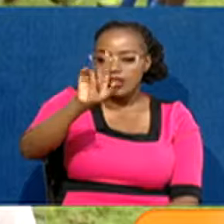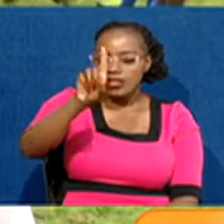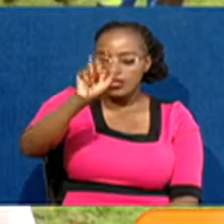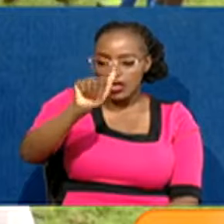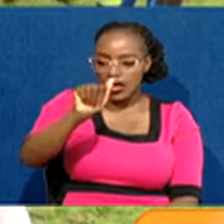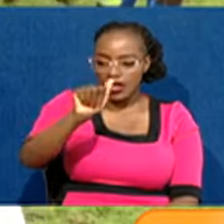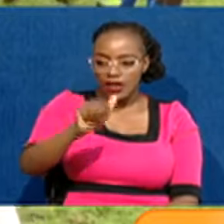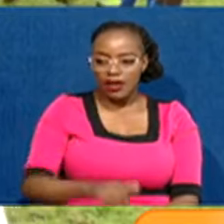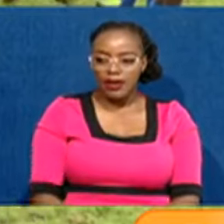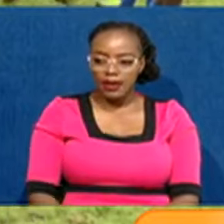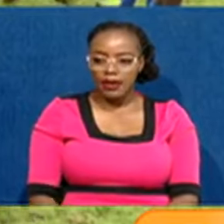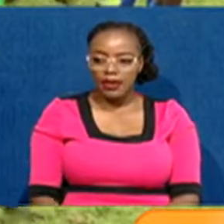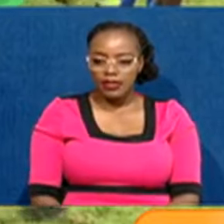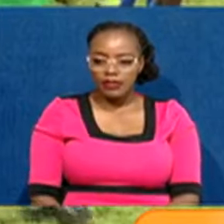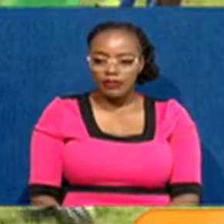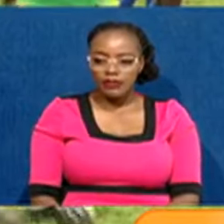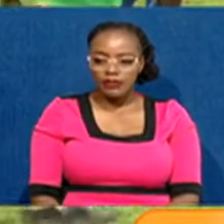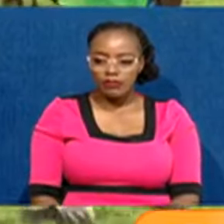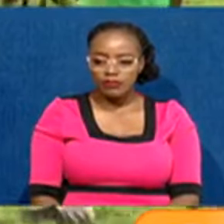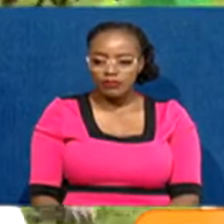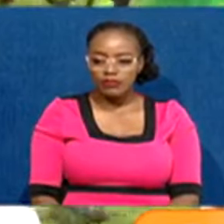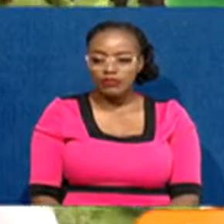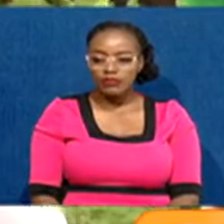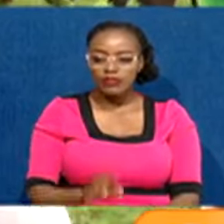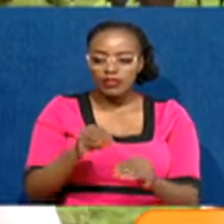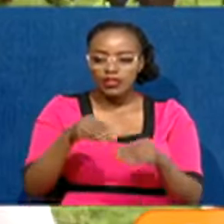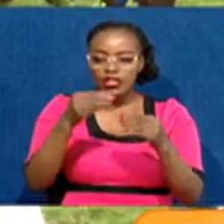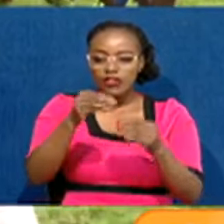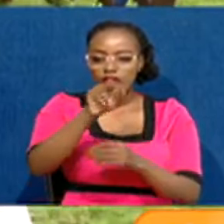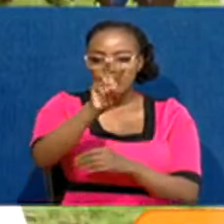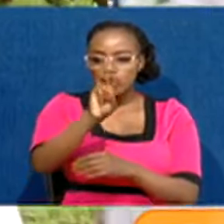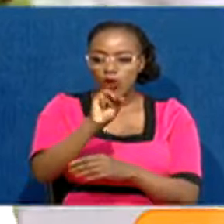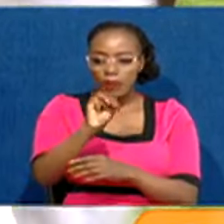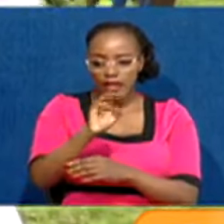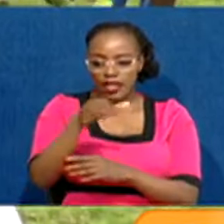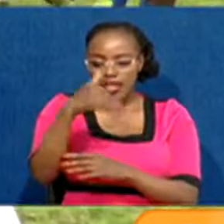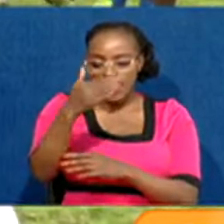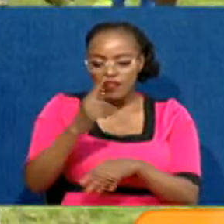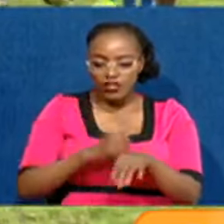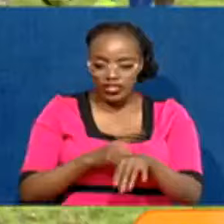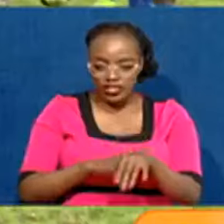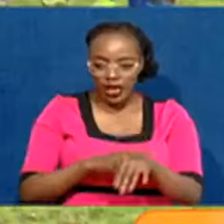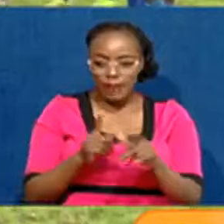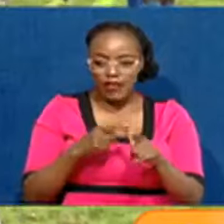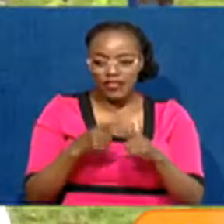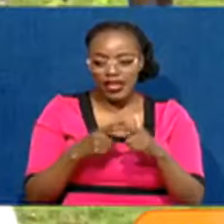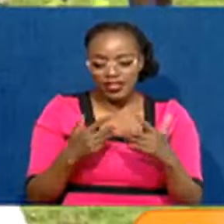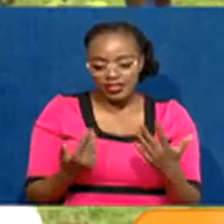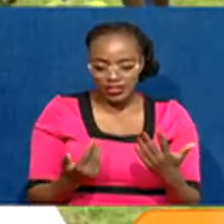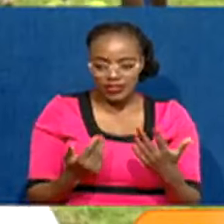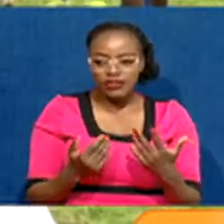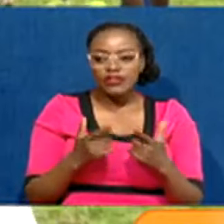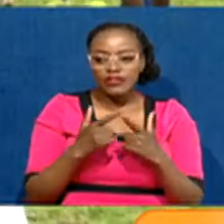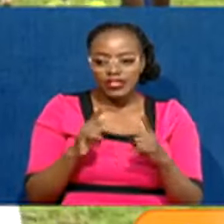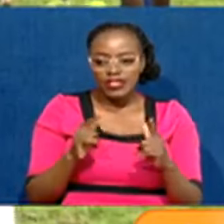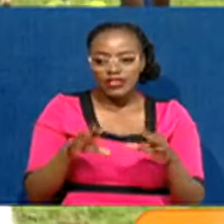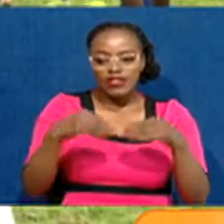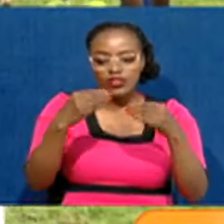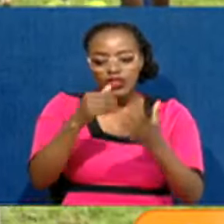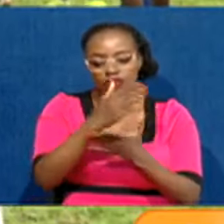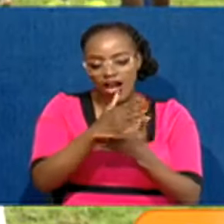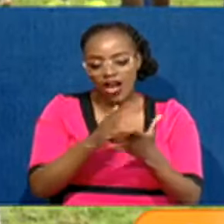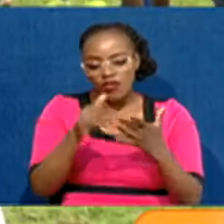government. Like, if the men are given 2 million per week, per season, then ladies, let them at least be given even half